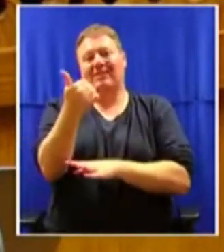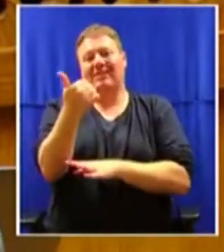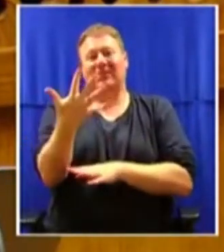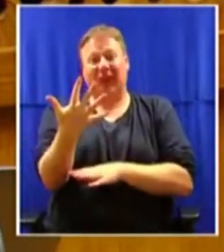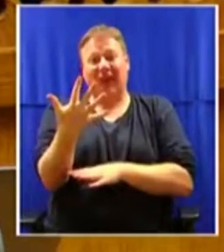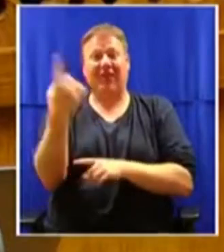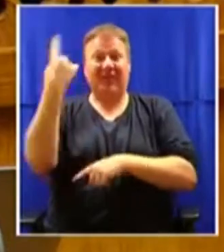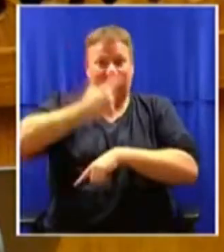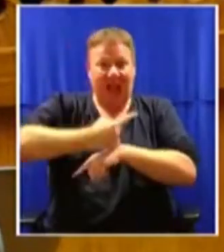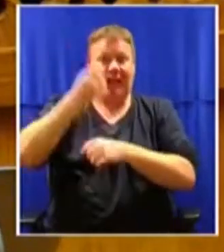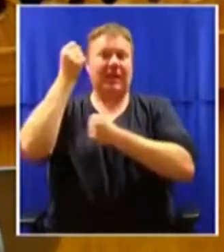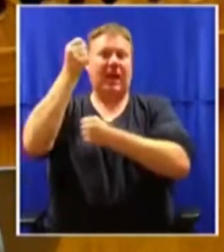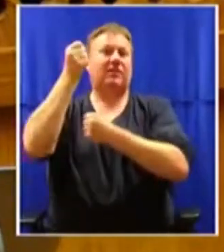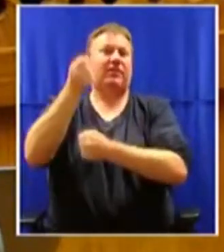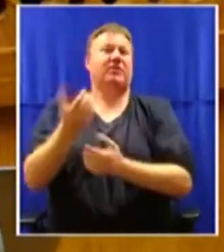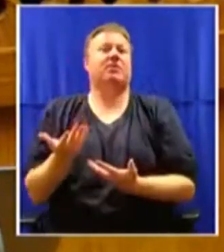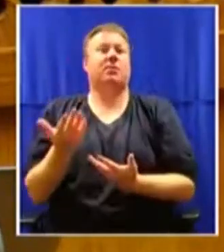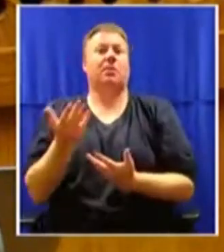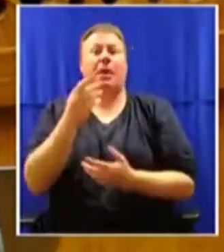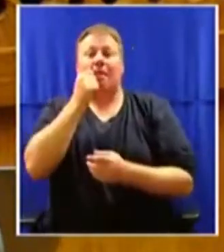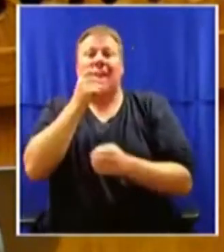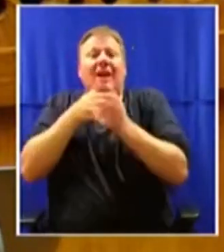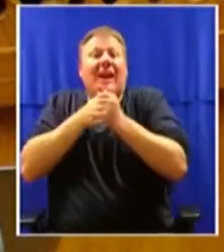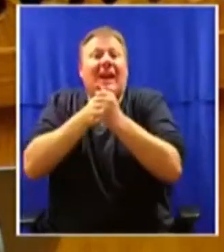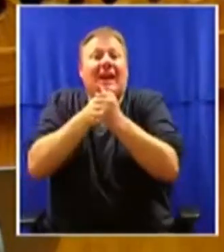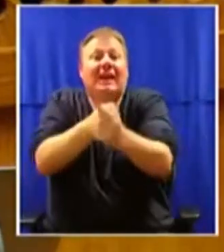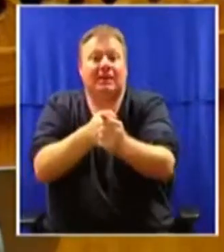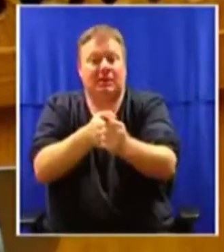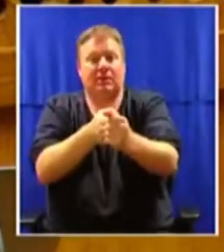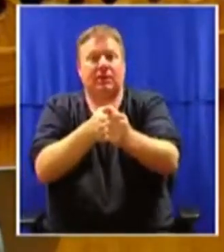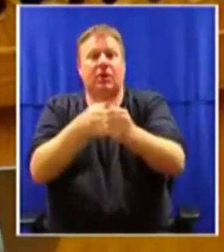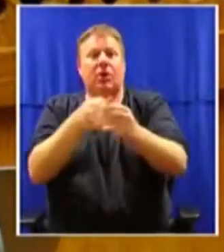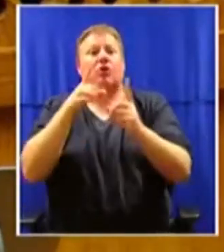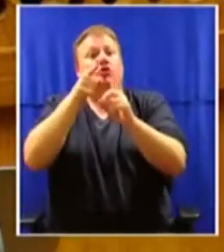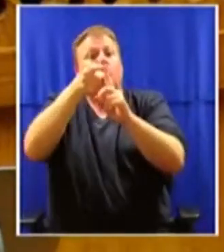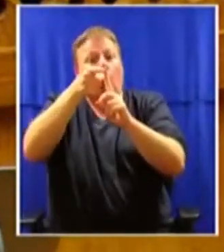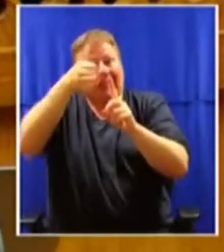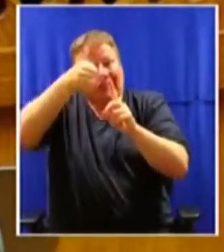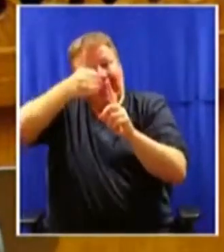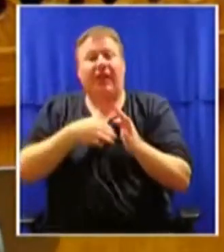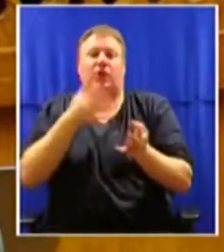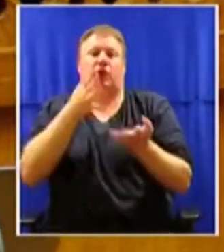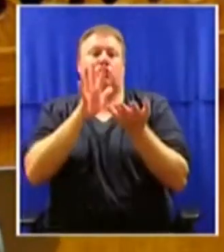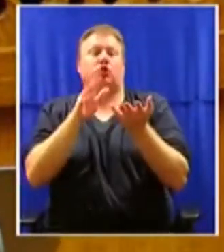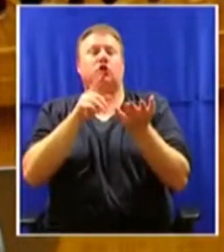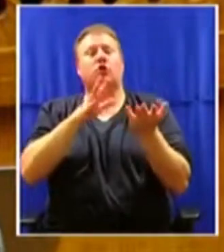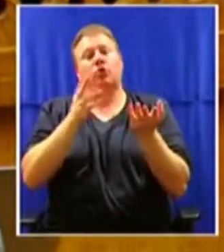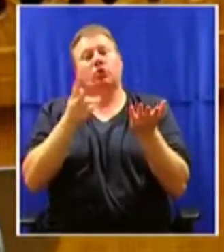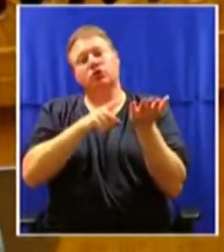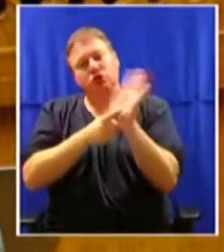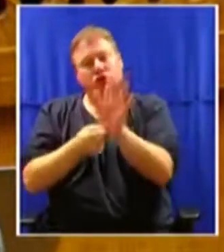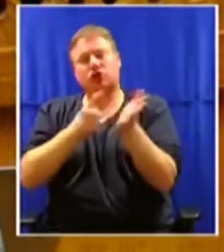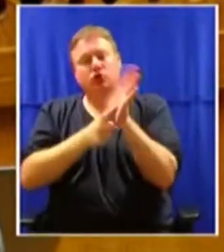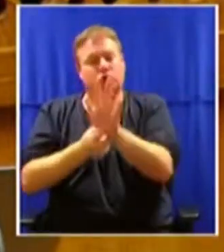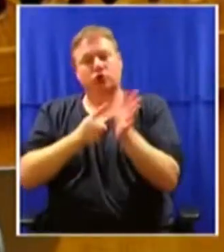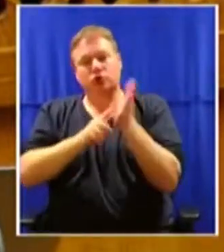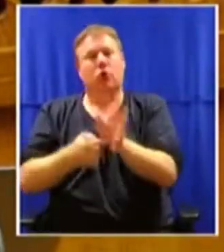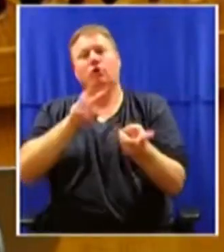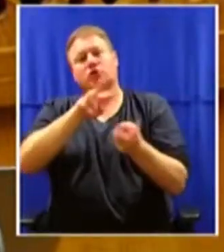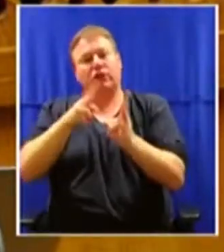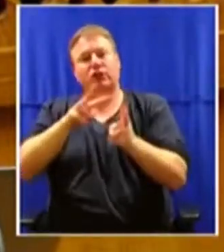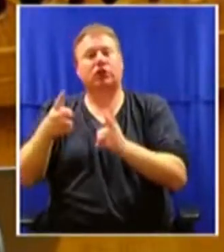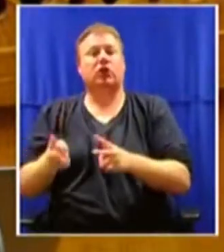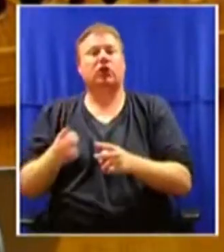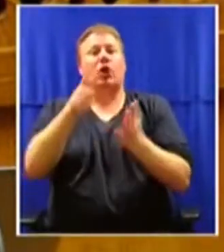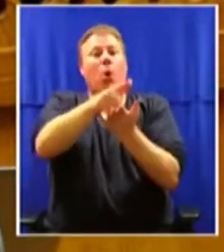with specific tangible change targets in law, in policy, and government implementation, and call those men